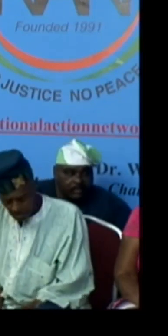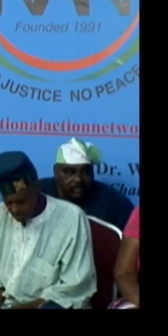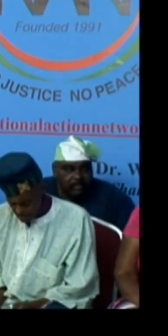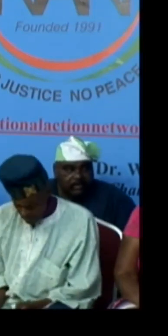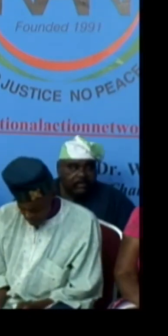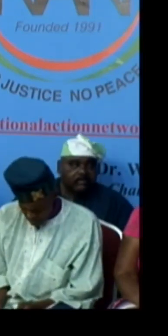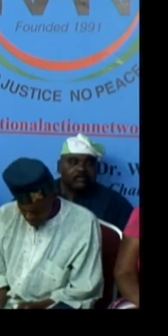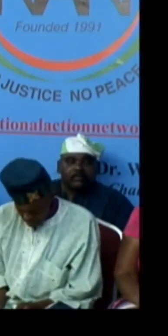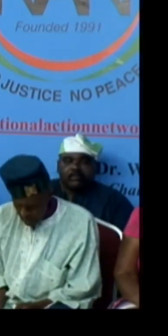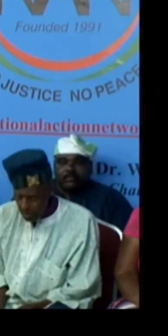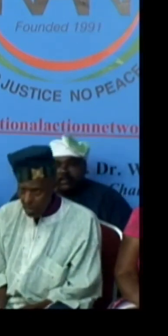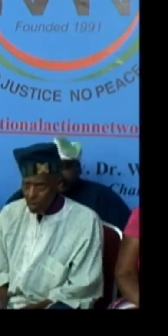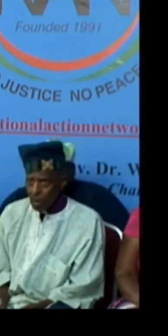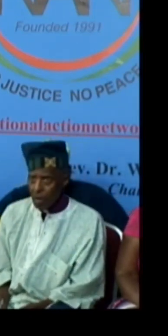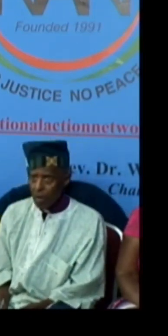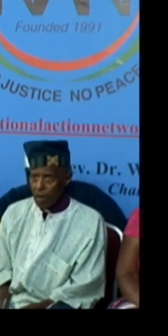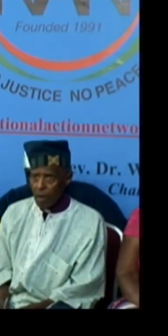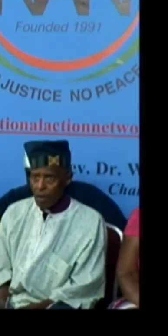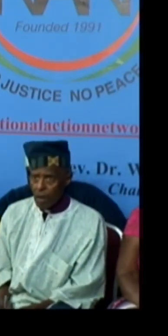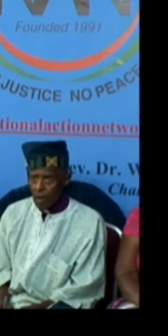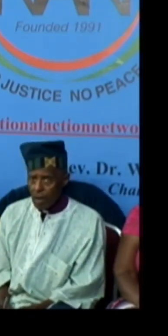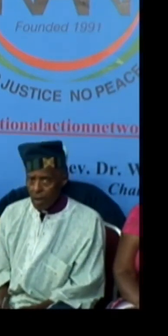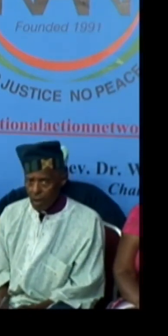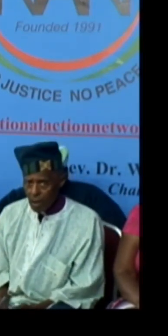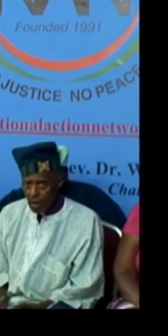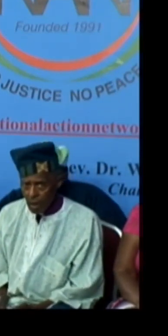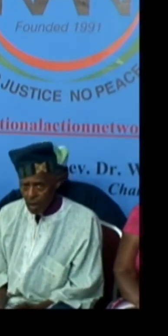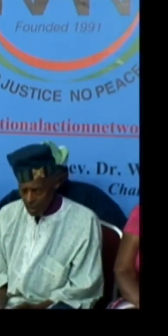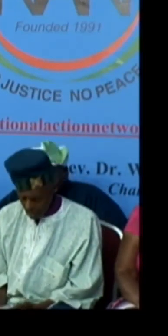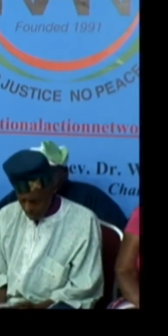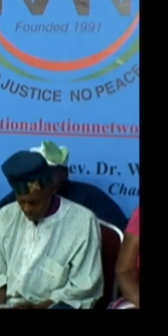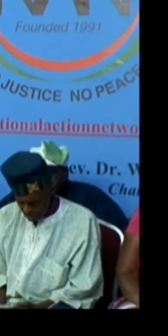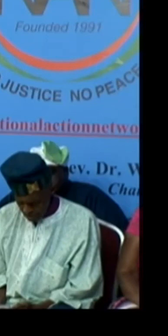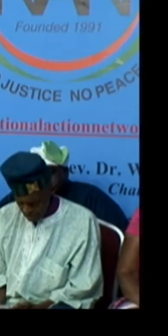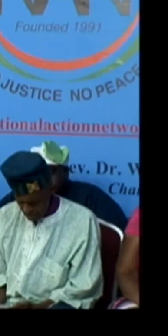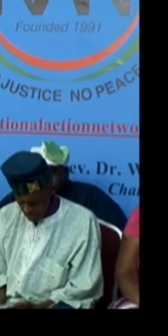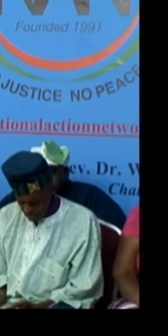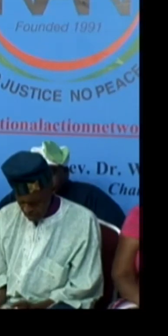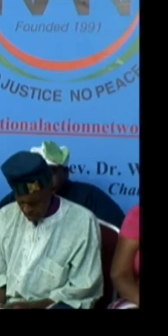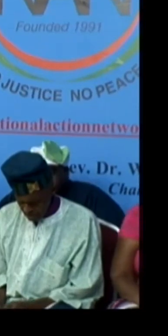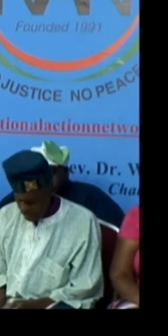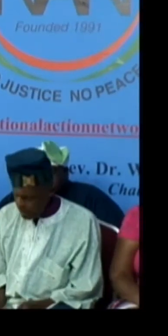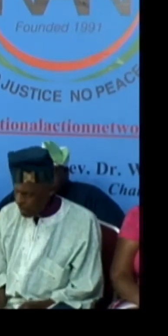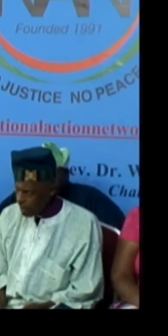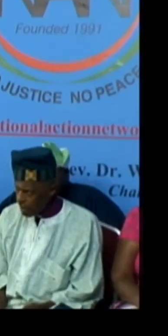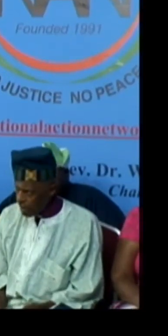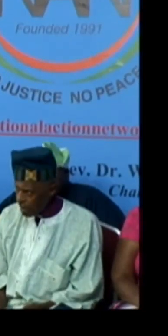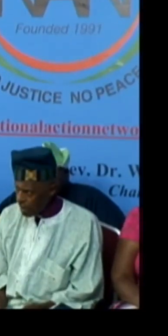Moving quickly, we have a forum here.